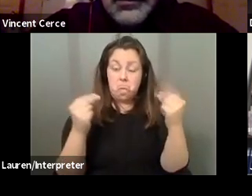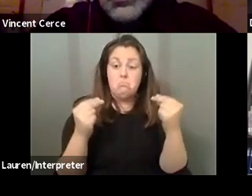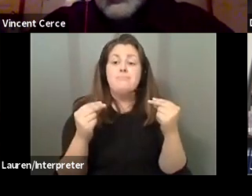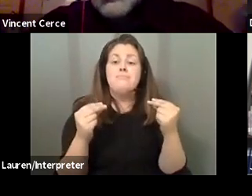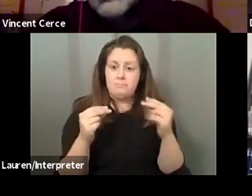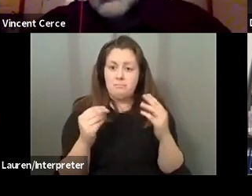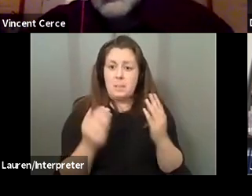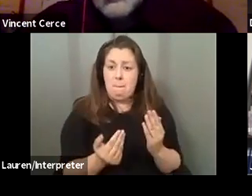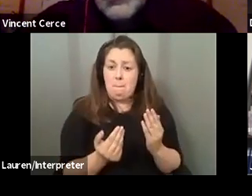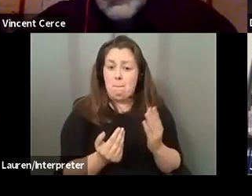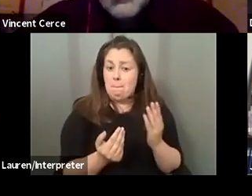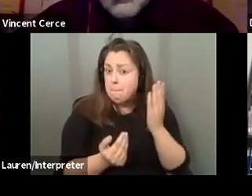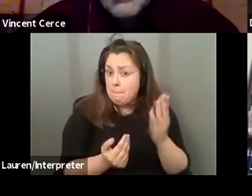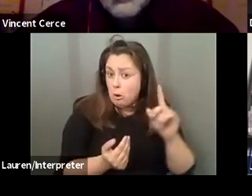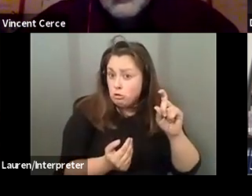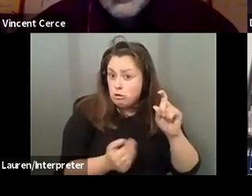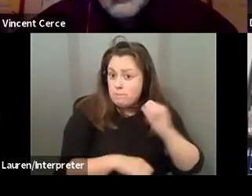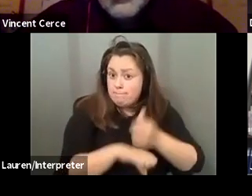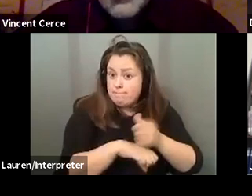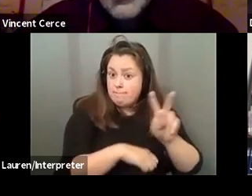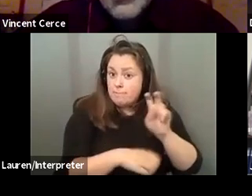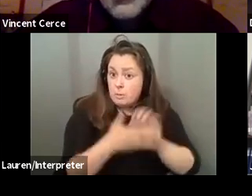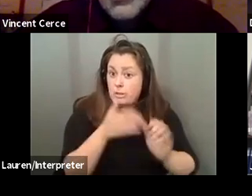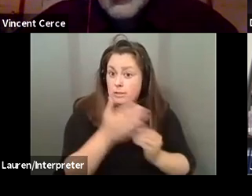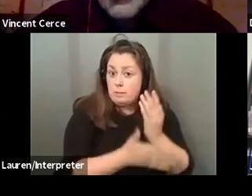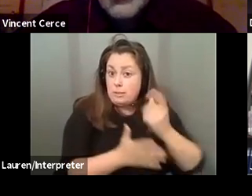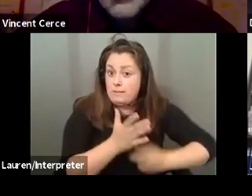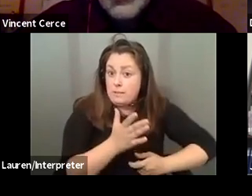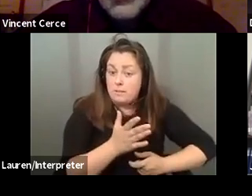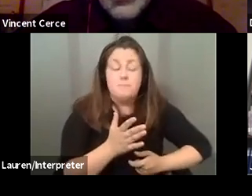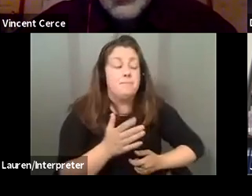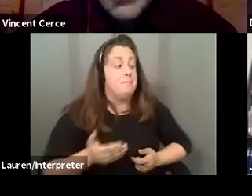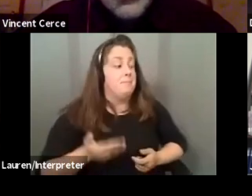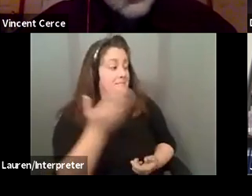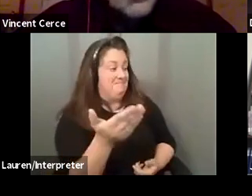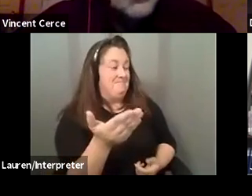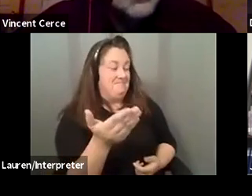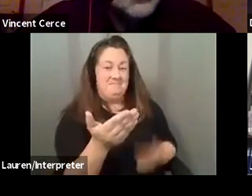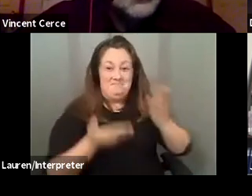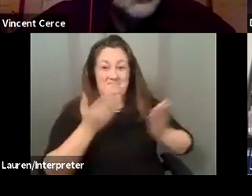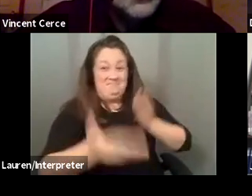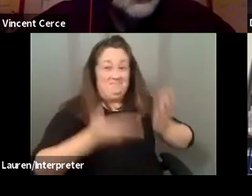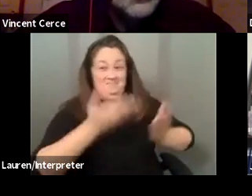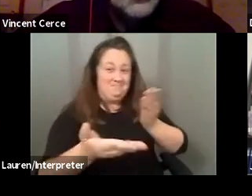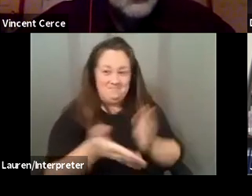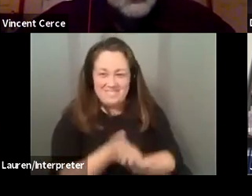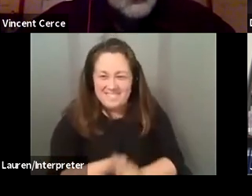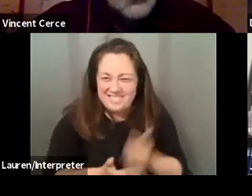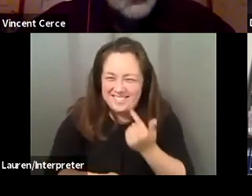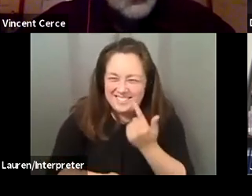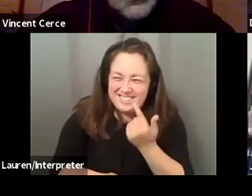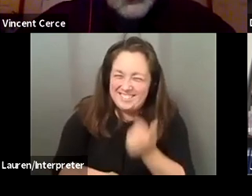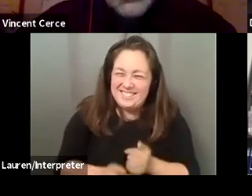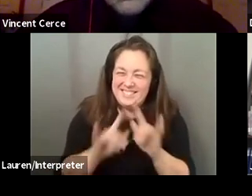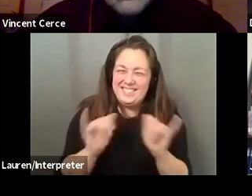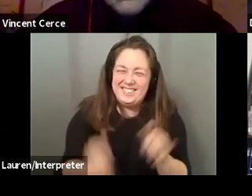to set the spring athletic fees at $200. So moved. So moved by everybody.